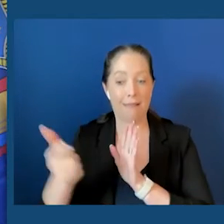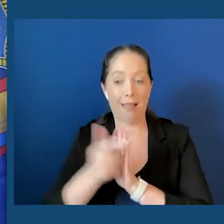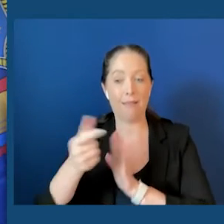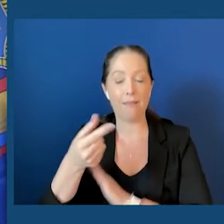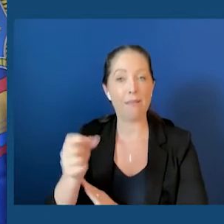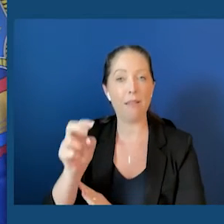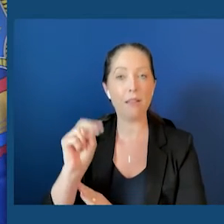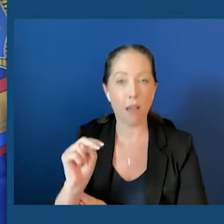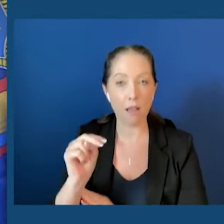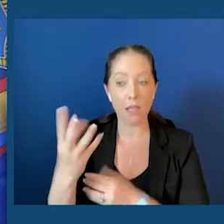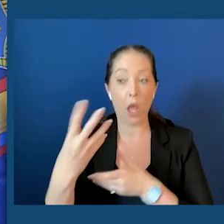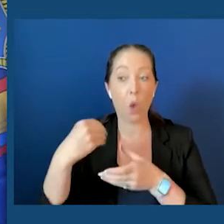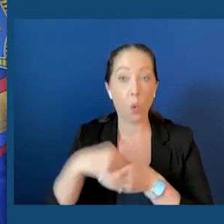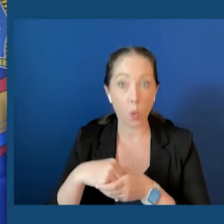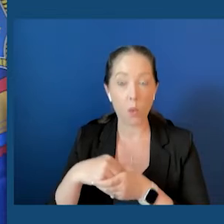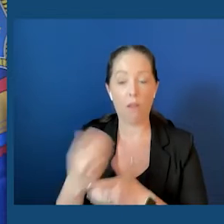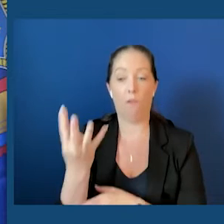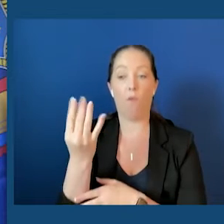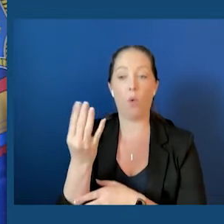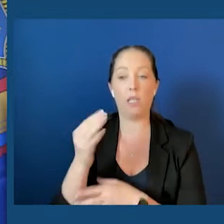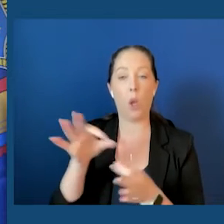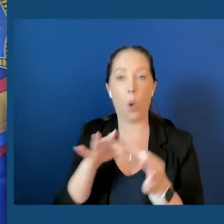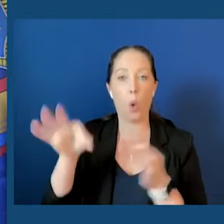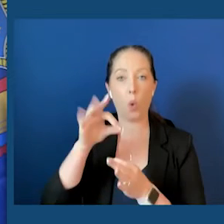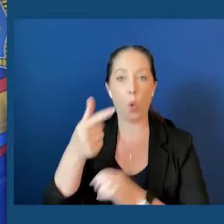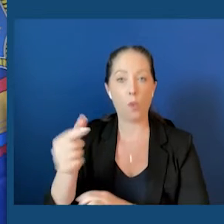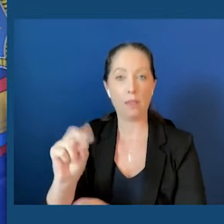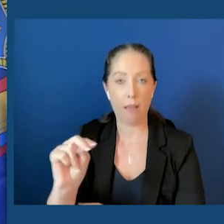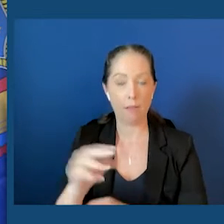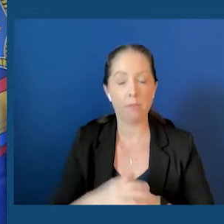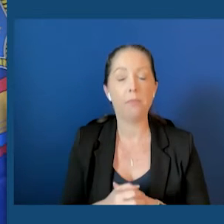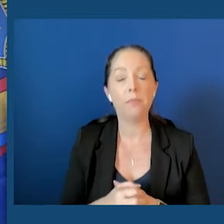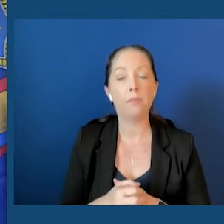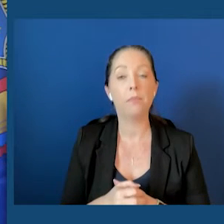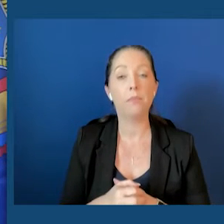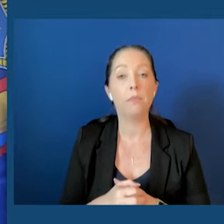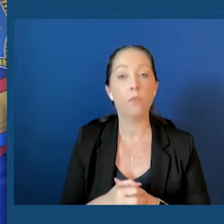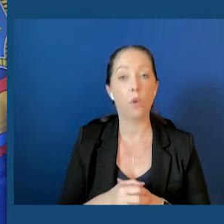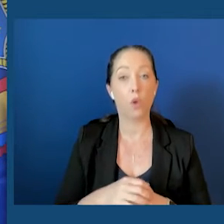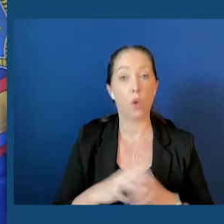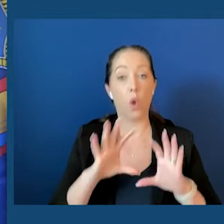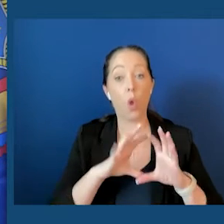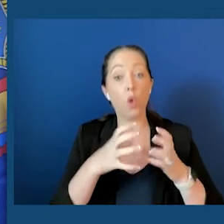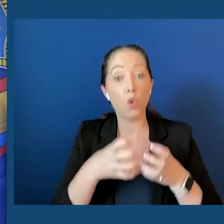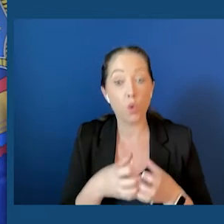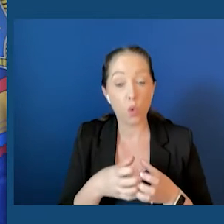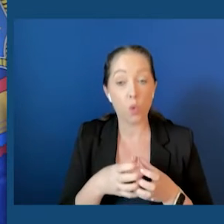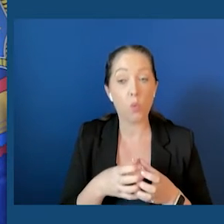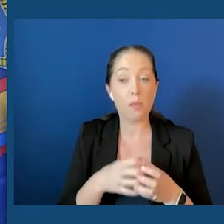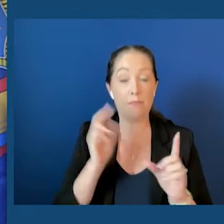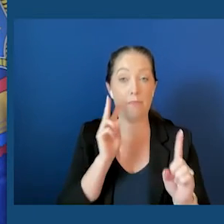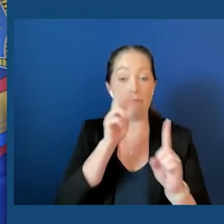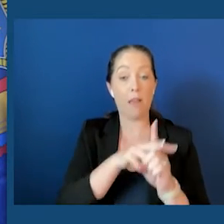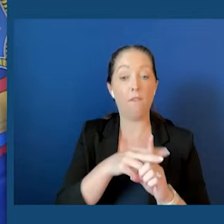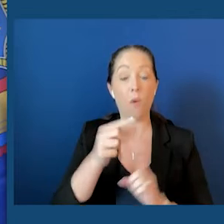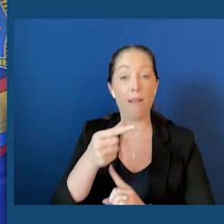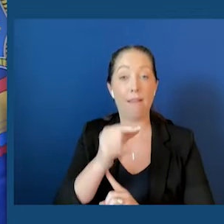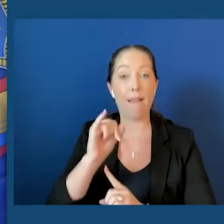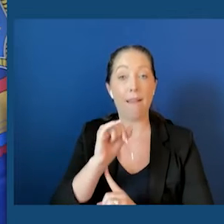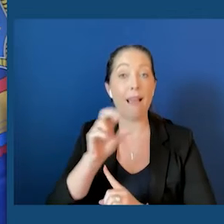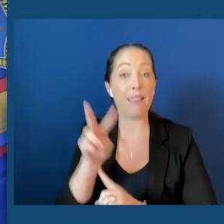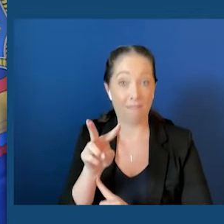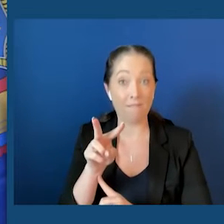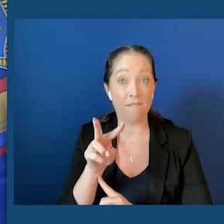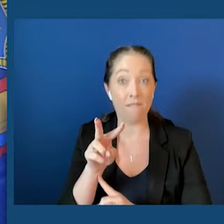14 ghost guns. And the troops assigned to our GIVE, our Gun-Involved Violence Elimination Initiative, in the